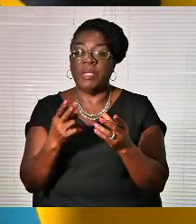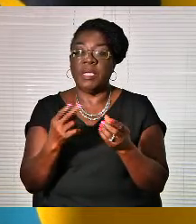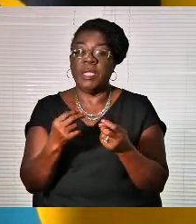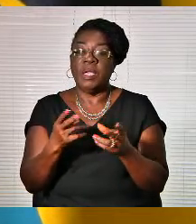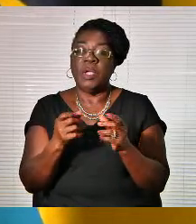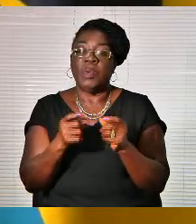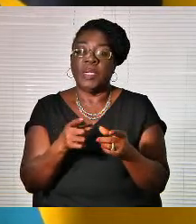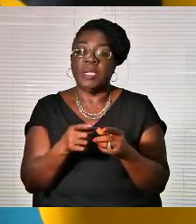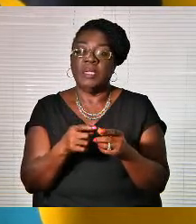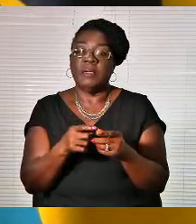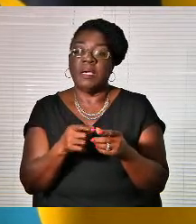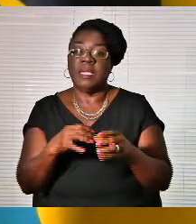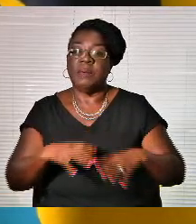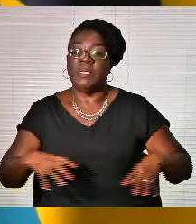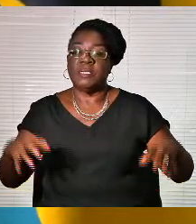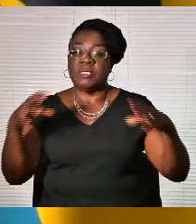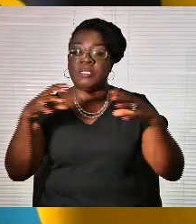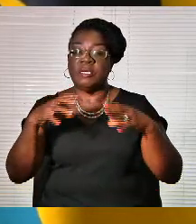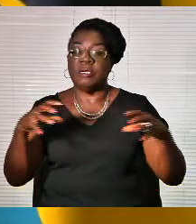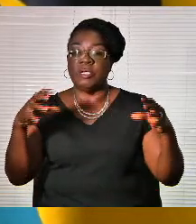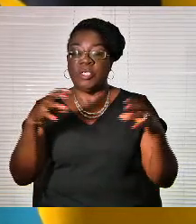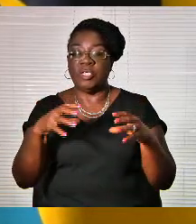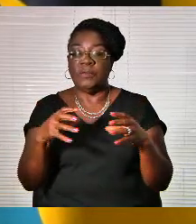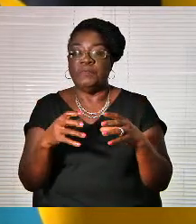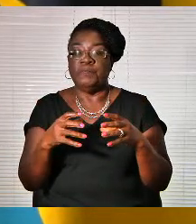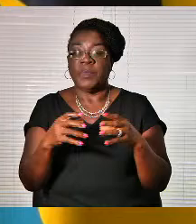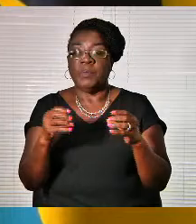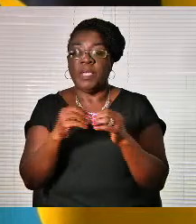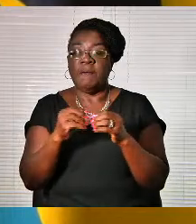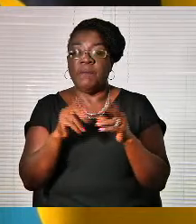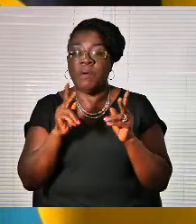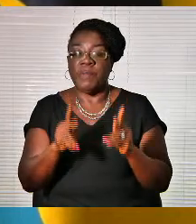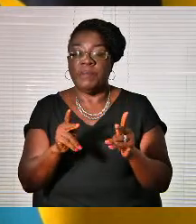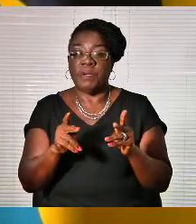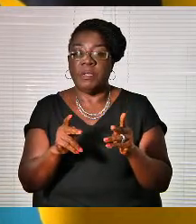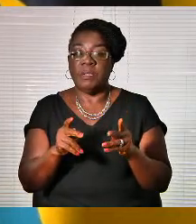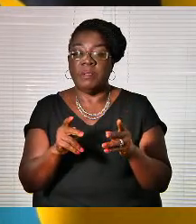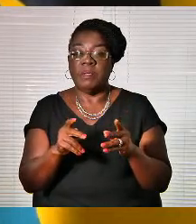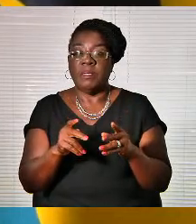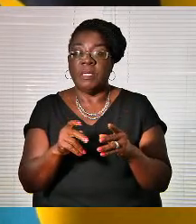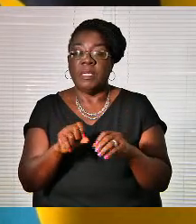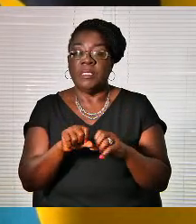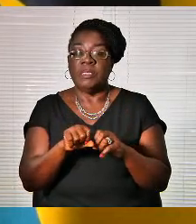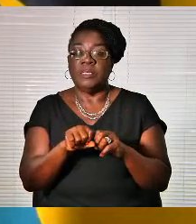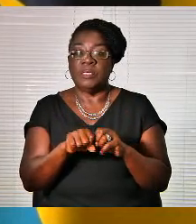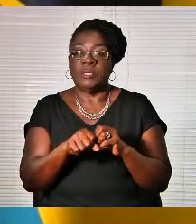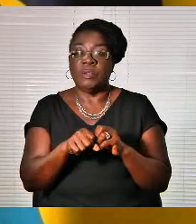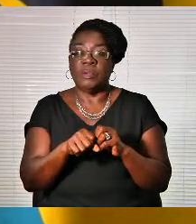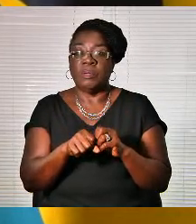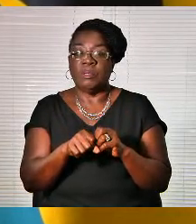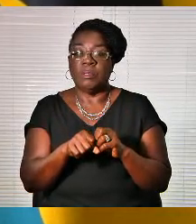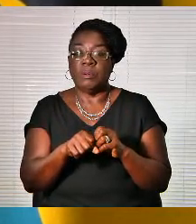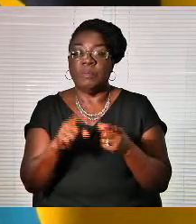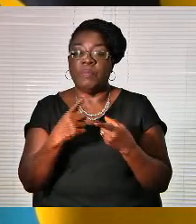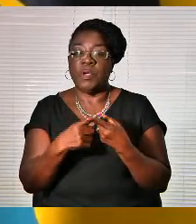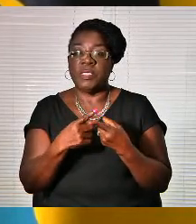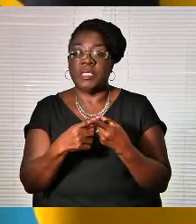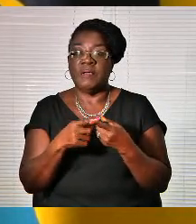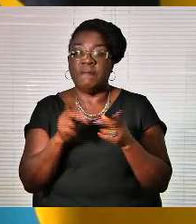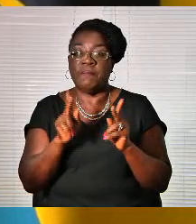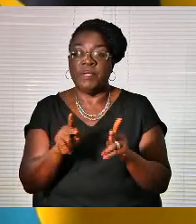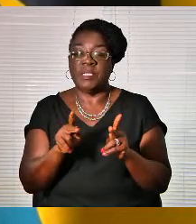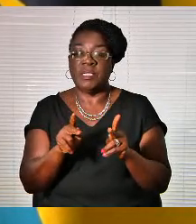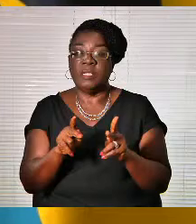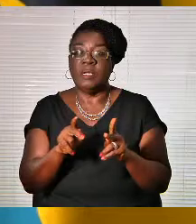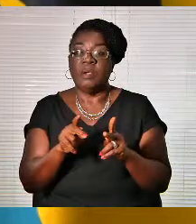you know, there's a surge, so we have a lot more positive cases. So positive cases were